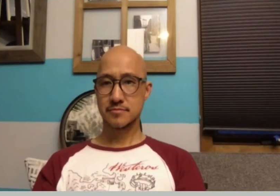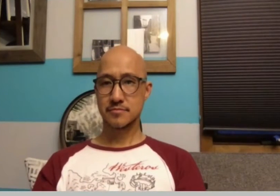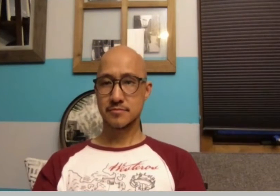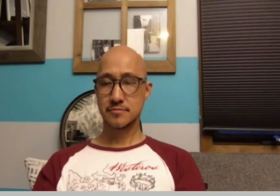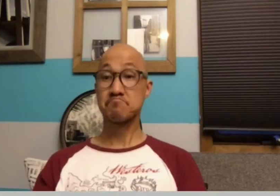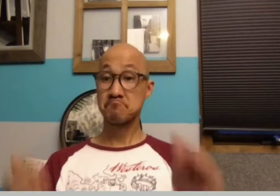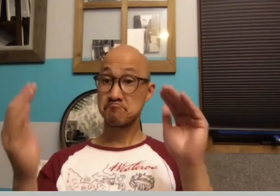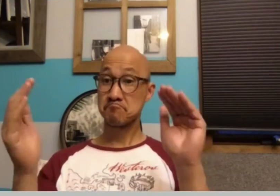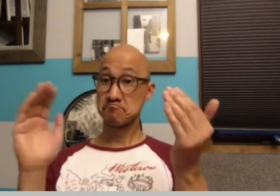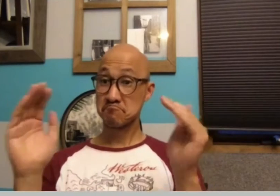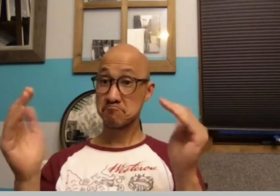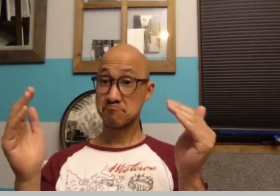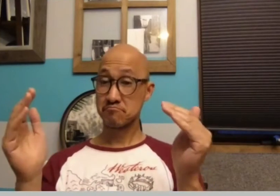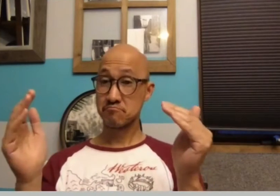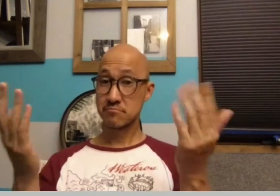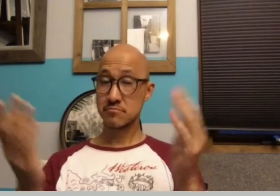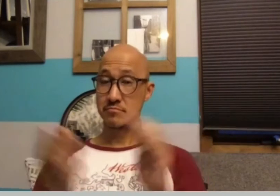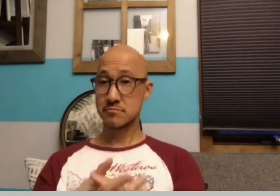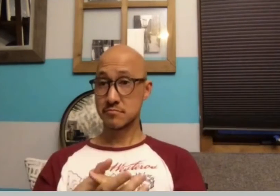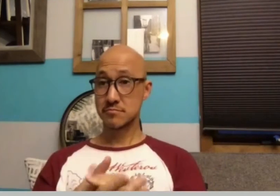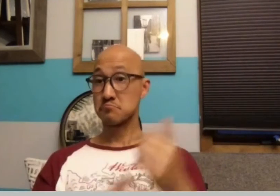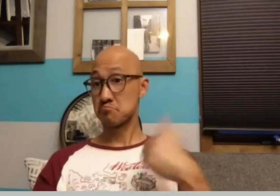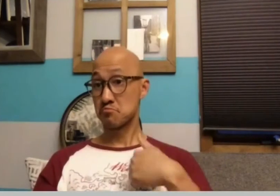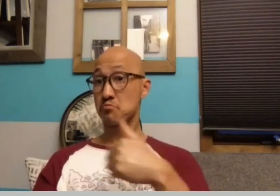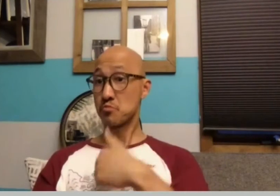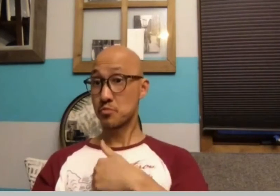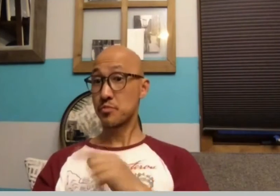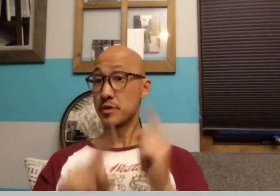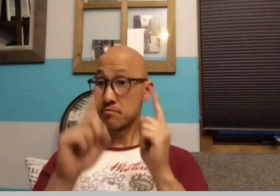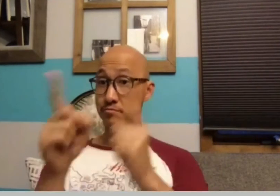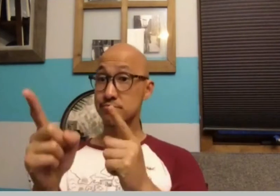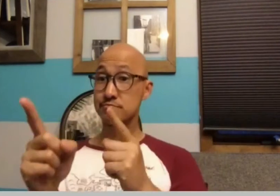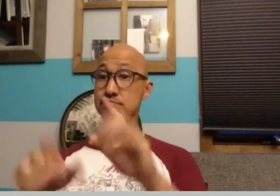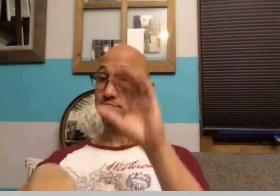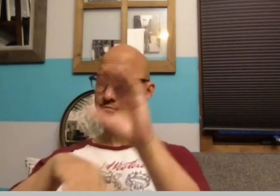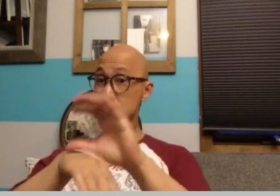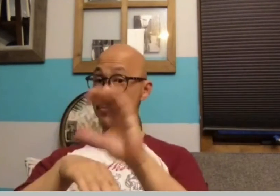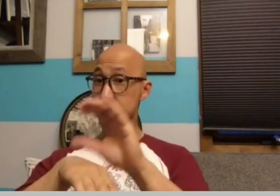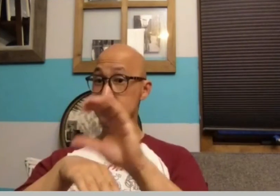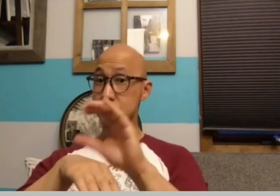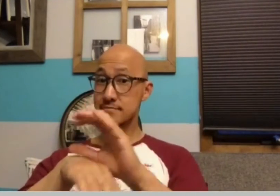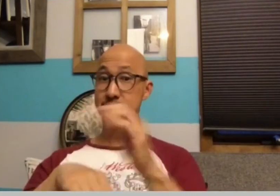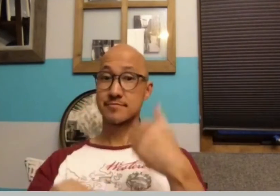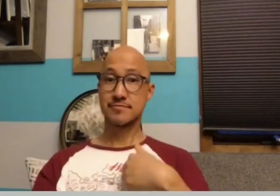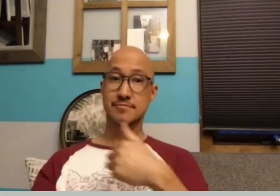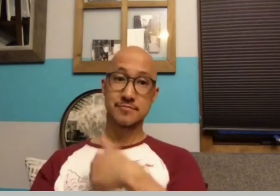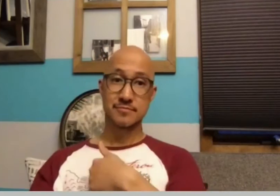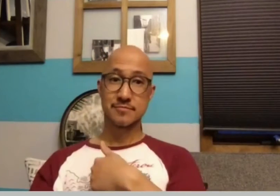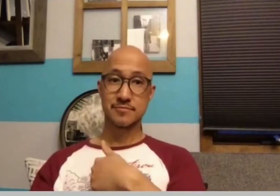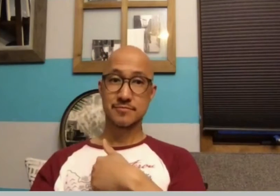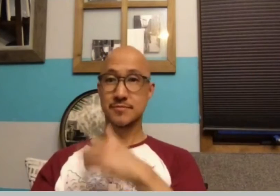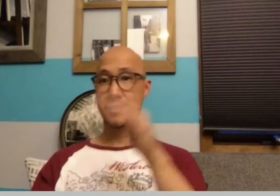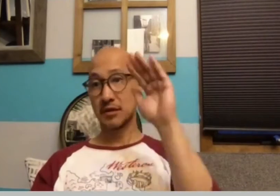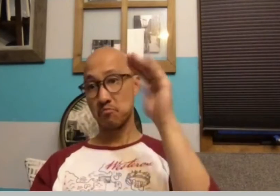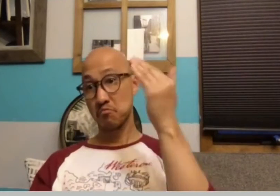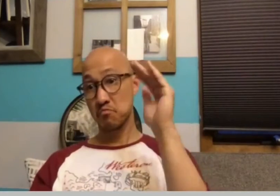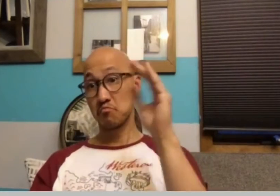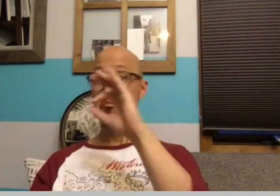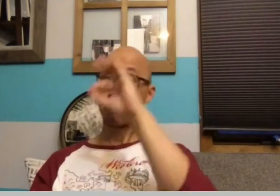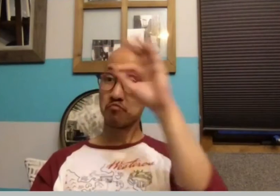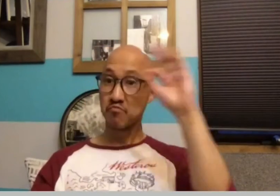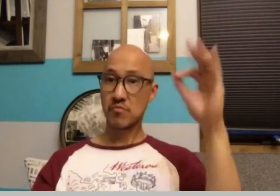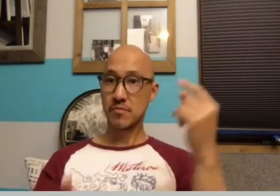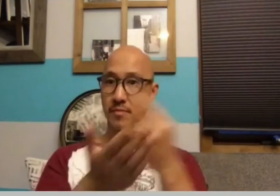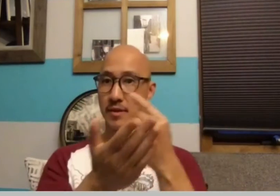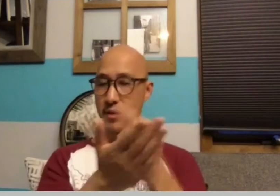physically, maybe we go virtually. We sing songs, we give contribution, maybe we read the Bible with our family, we preach the gospel. Does it